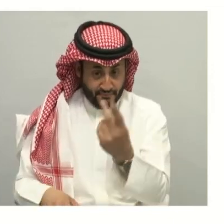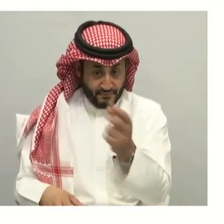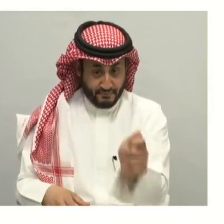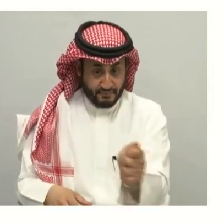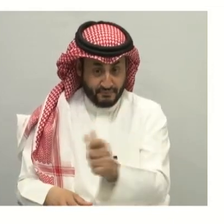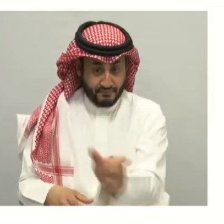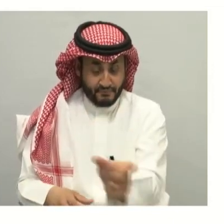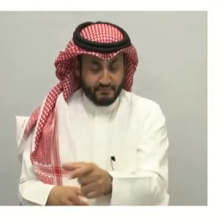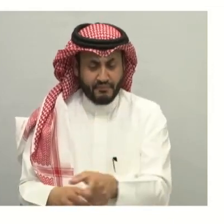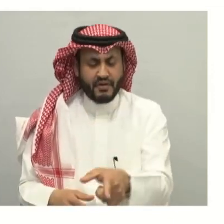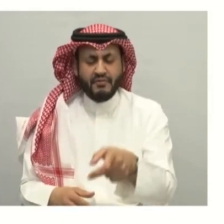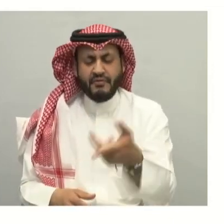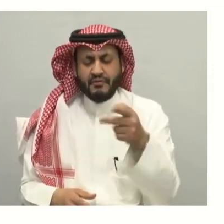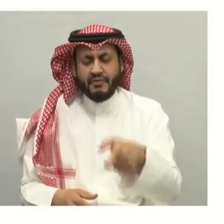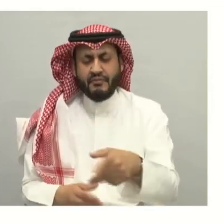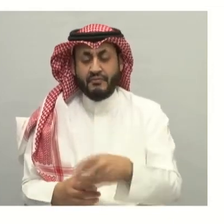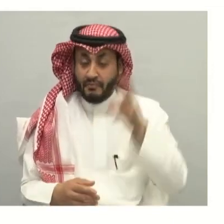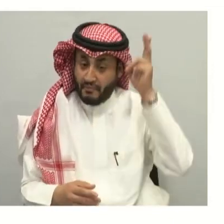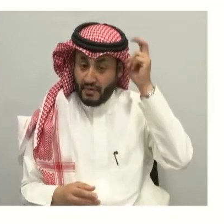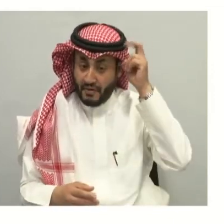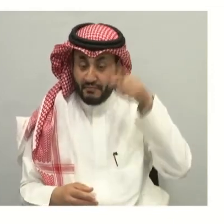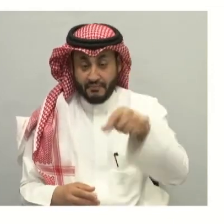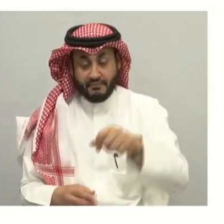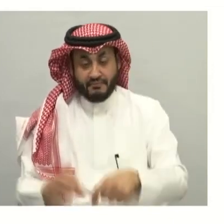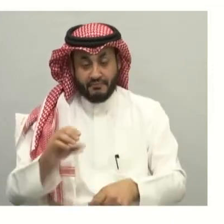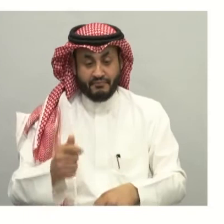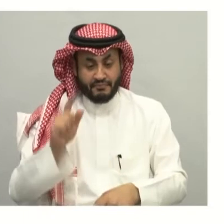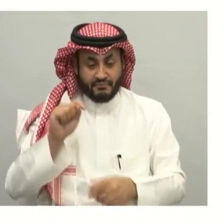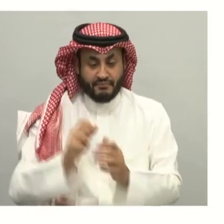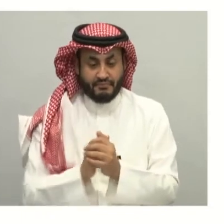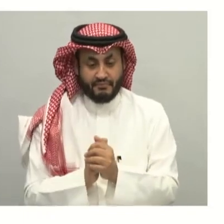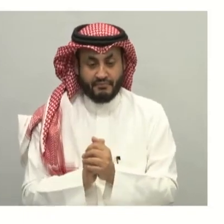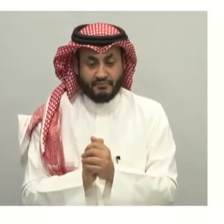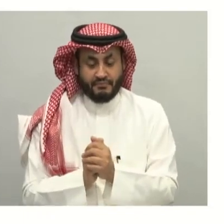So this is a picture of a cat. Excellent.